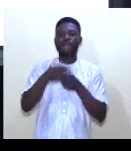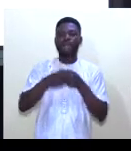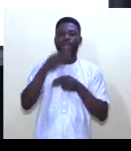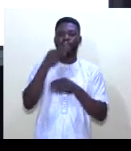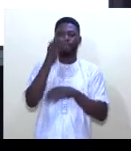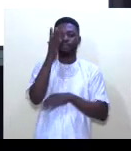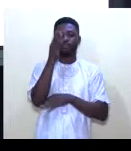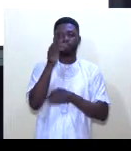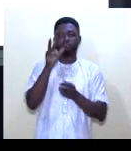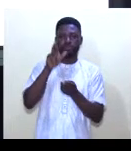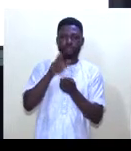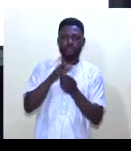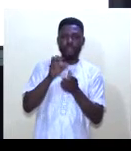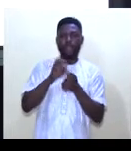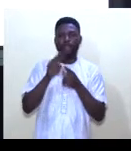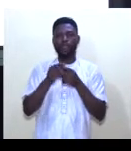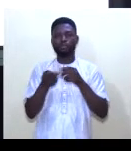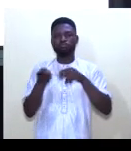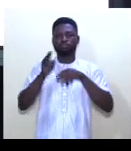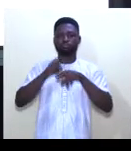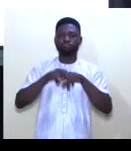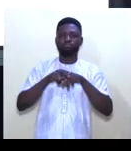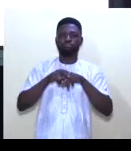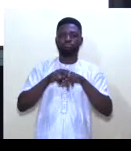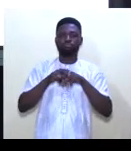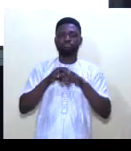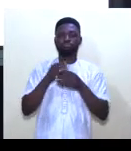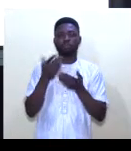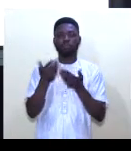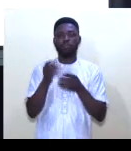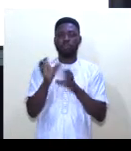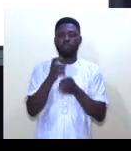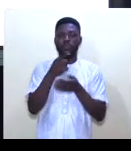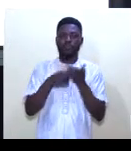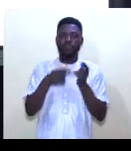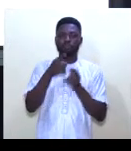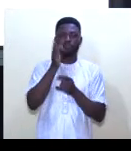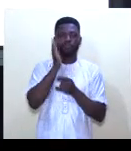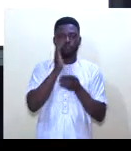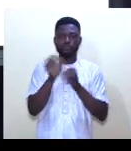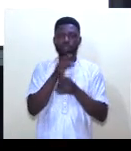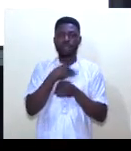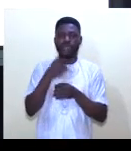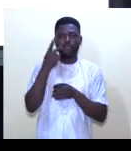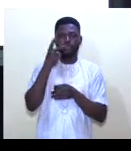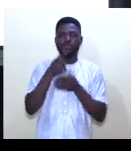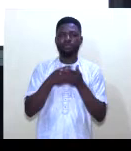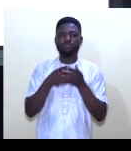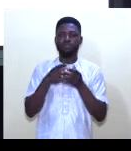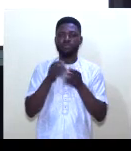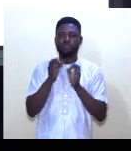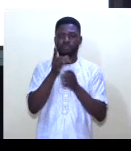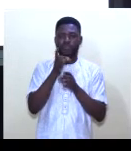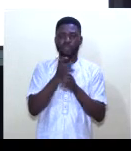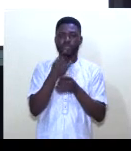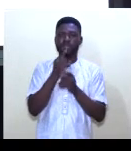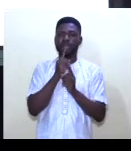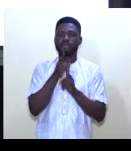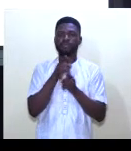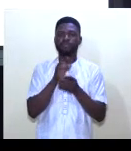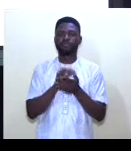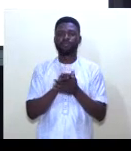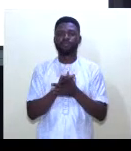tree? Are you going to scale up or are you going to scale down? Well, do what you will do, and let's see if you'll get the answer.